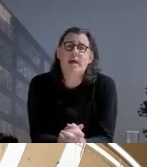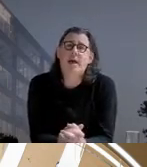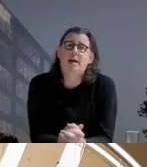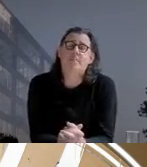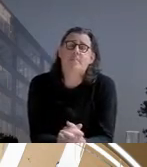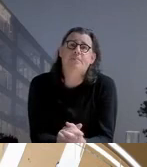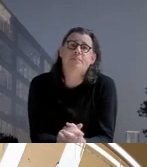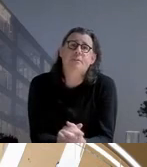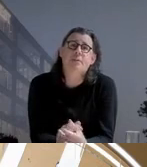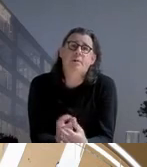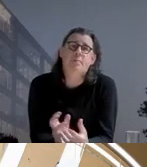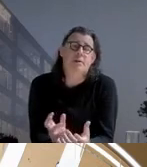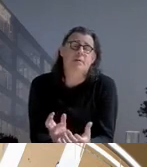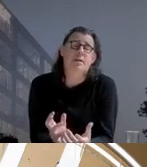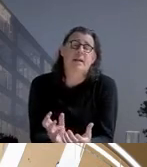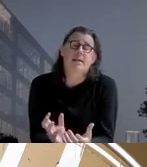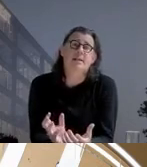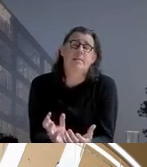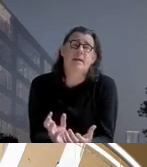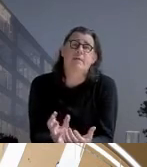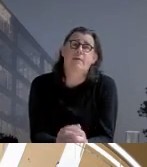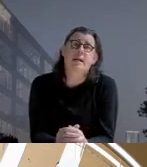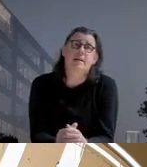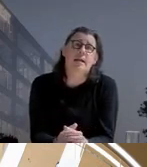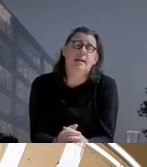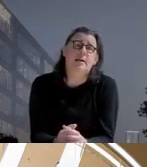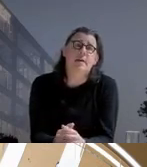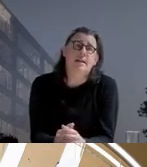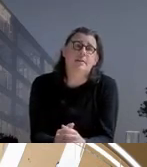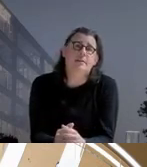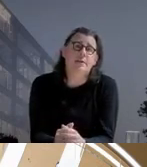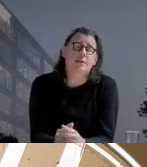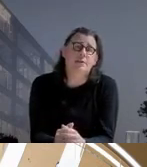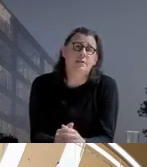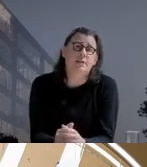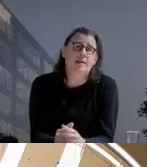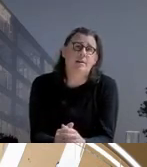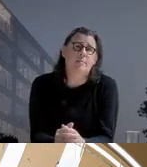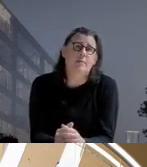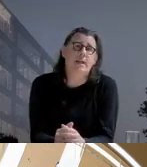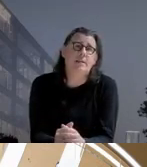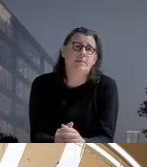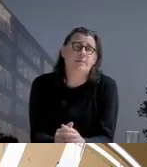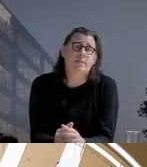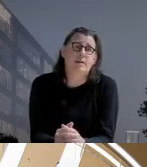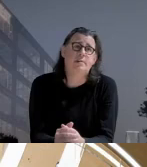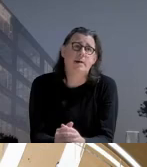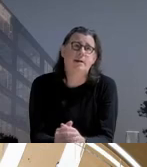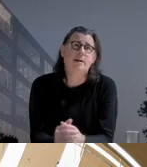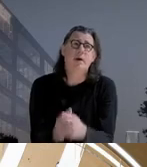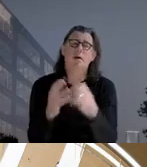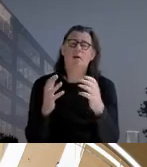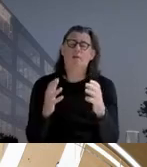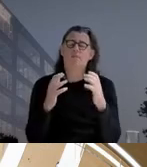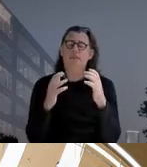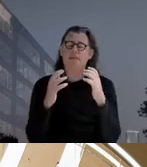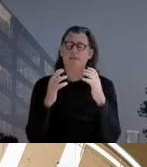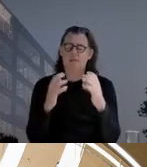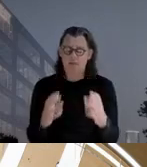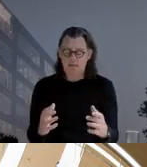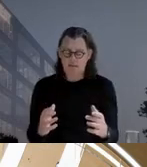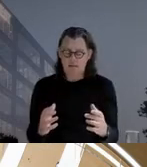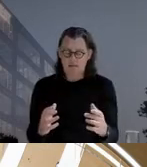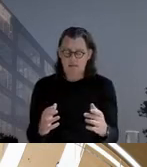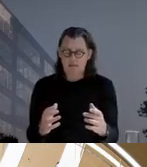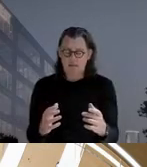numbers. But yeah, it's aiming at really taking a radical reduction to that number relative to the benchmark. But ultimately,